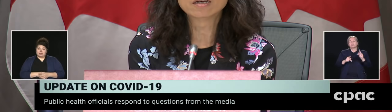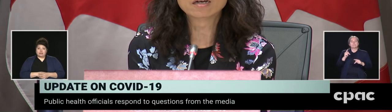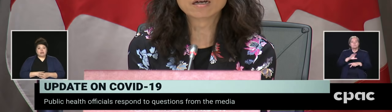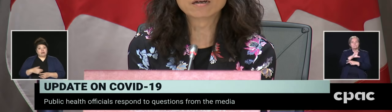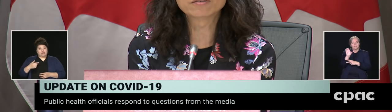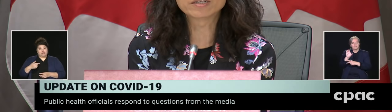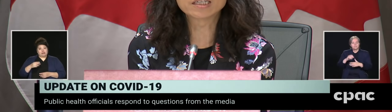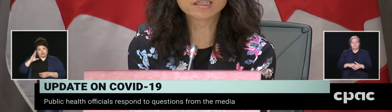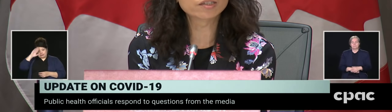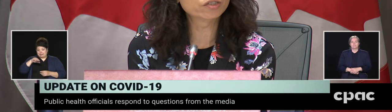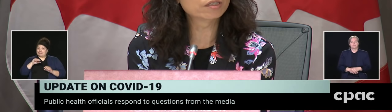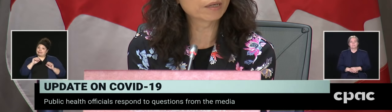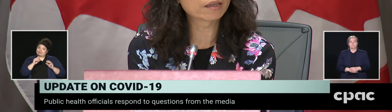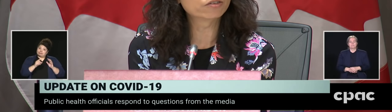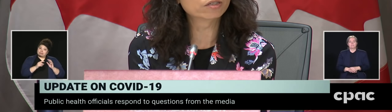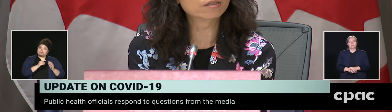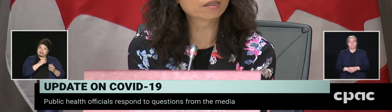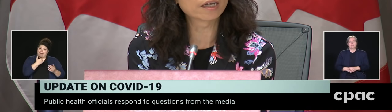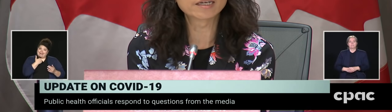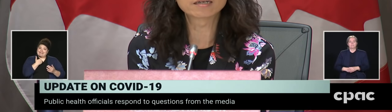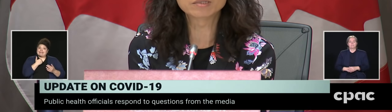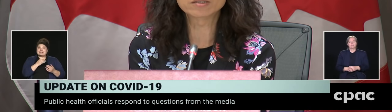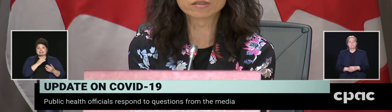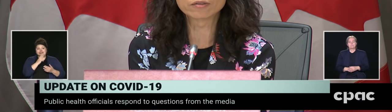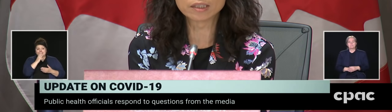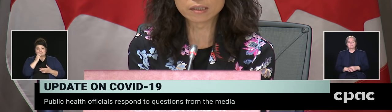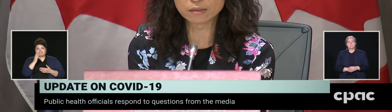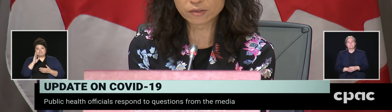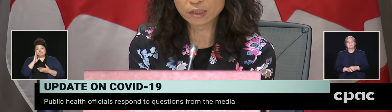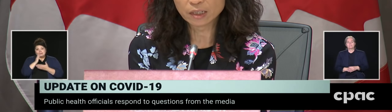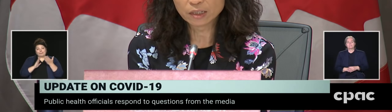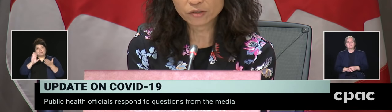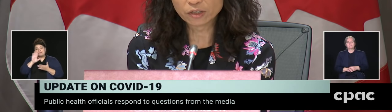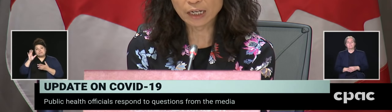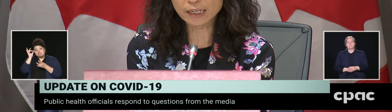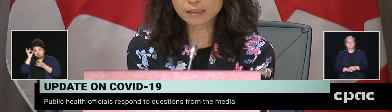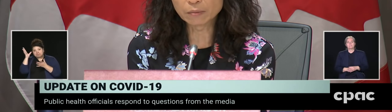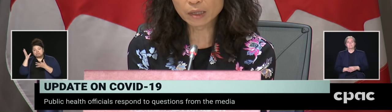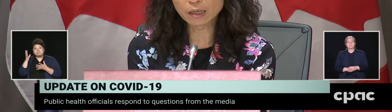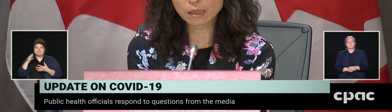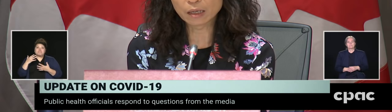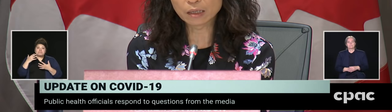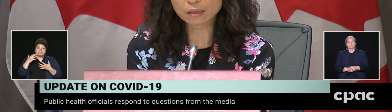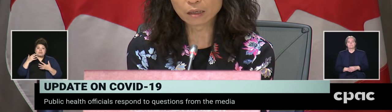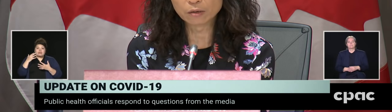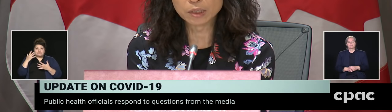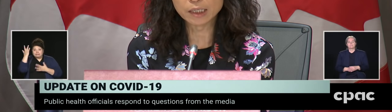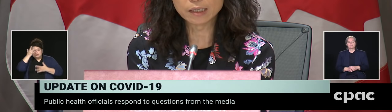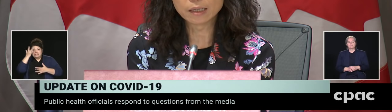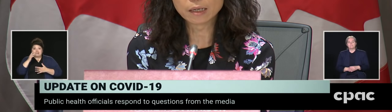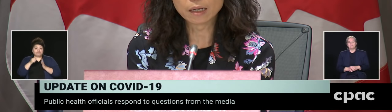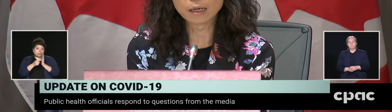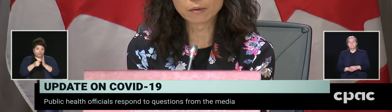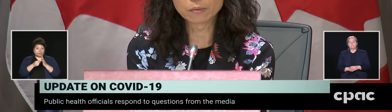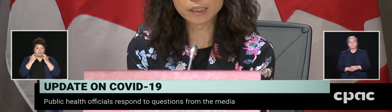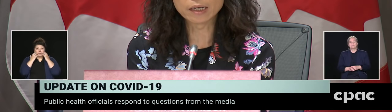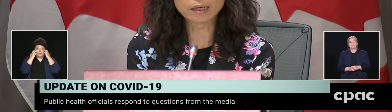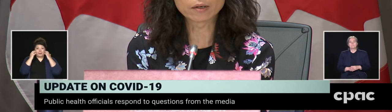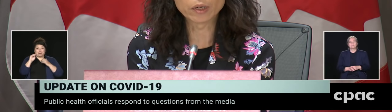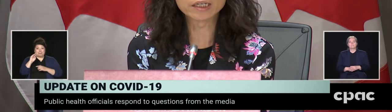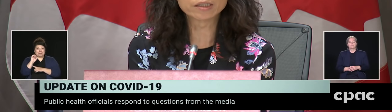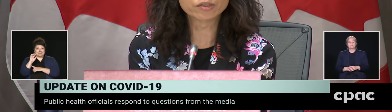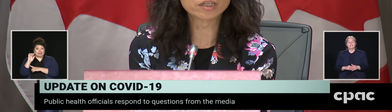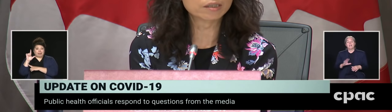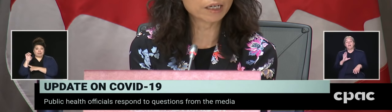of very contagious pathogens like measles, for instance. So that is something that globally we